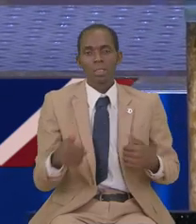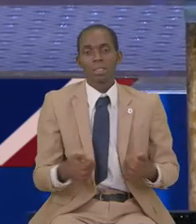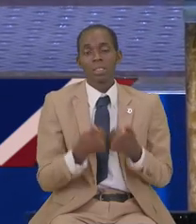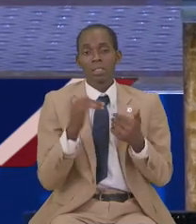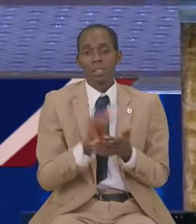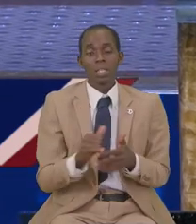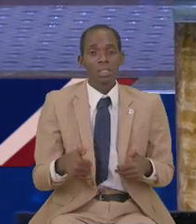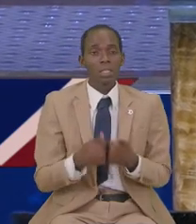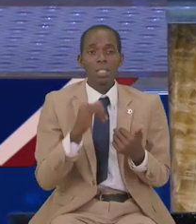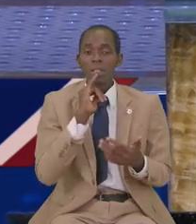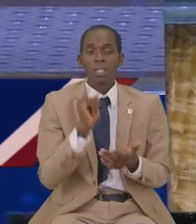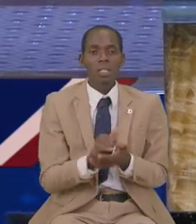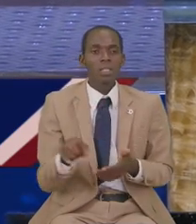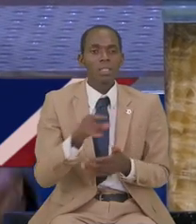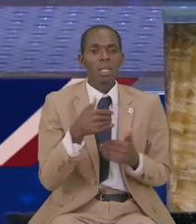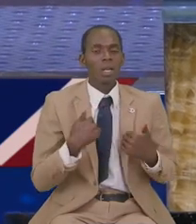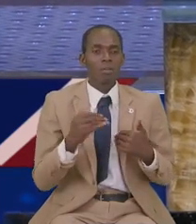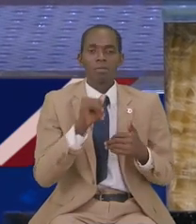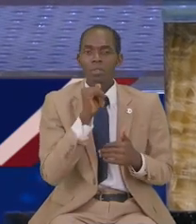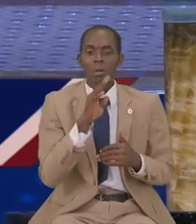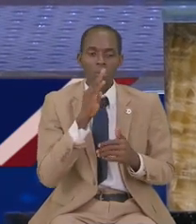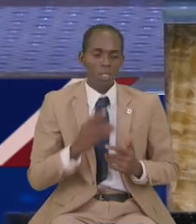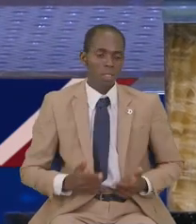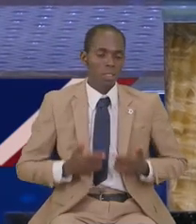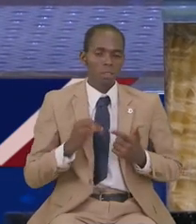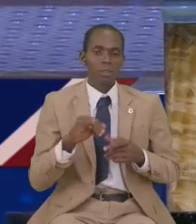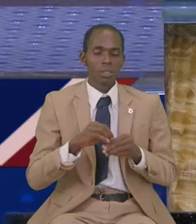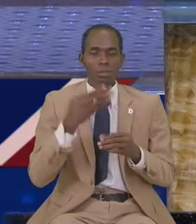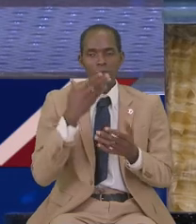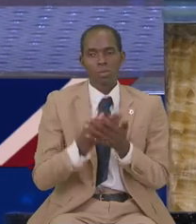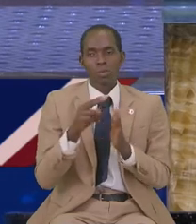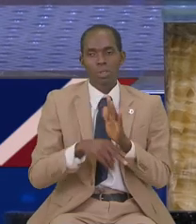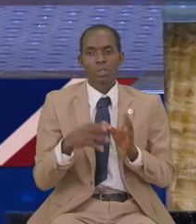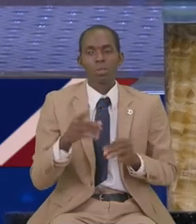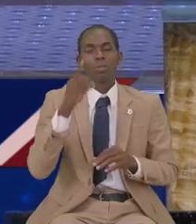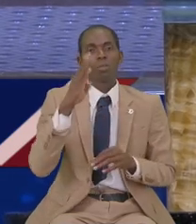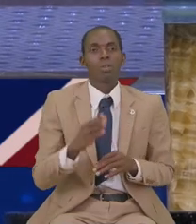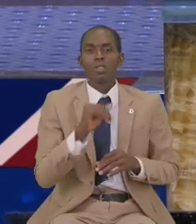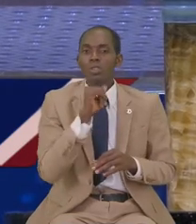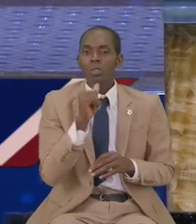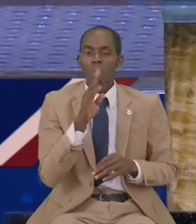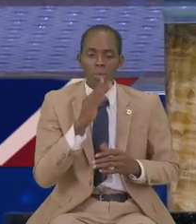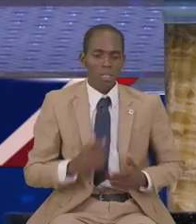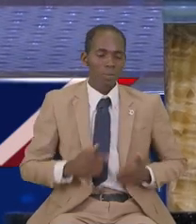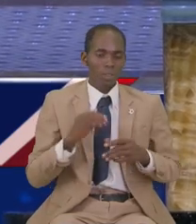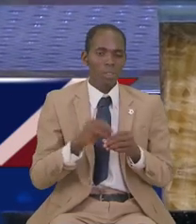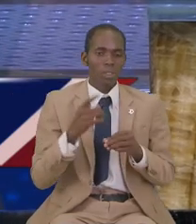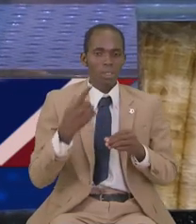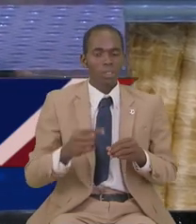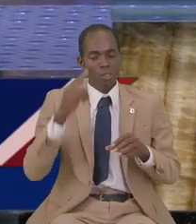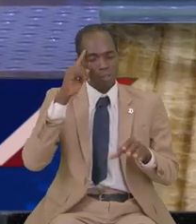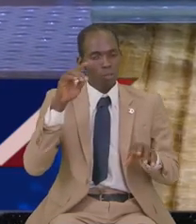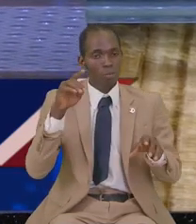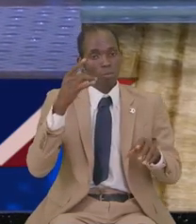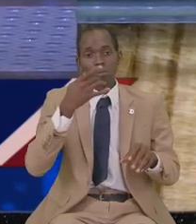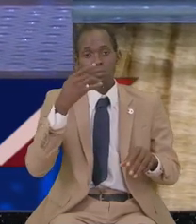they had not been living in the goodness of God. They had not been living in the covenant provision of the Lord. And now